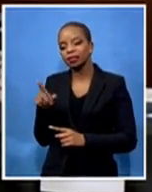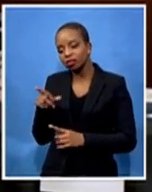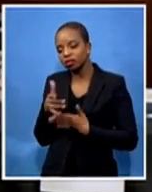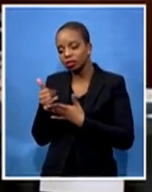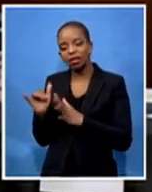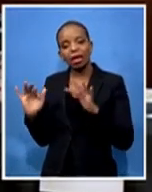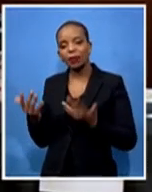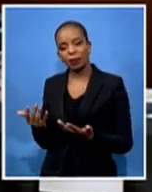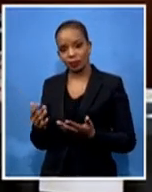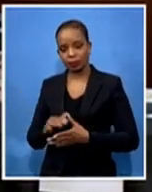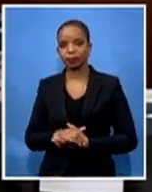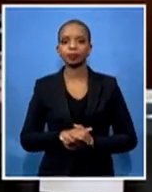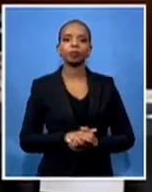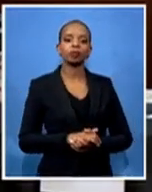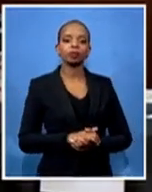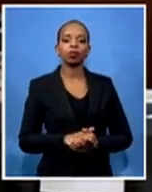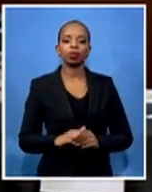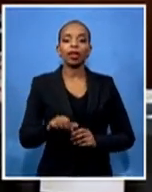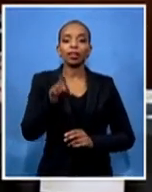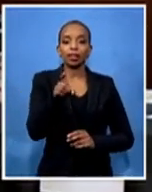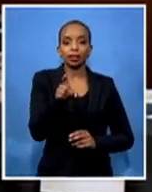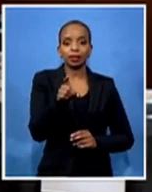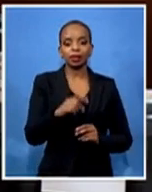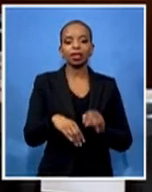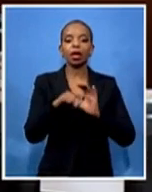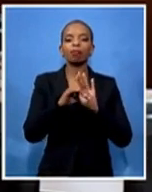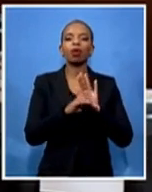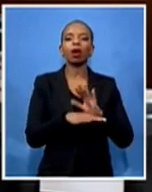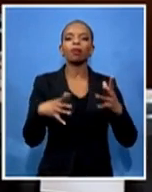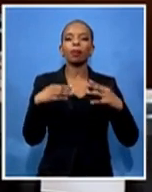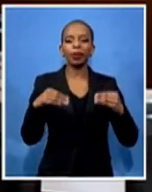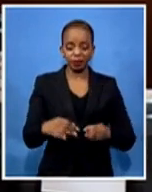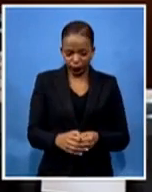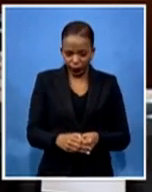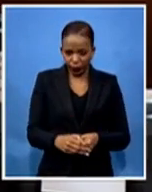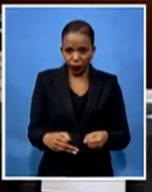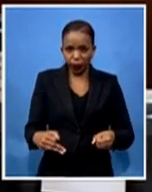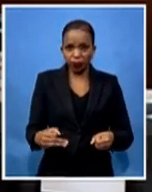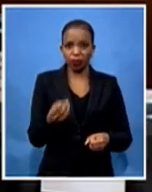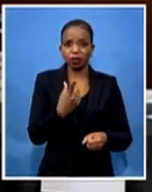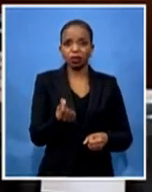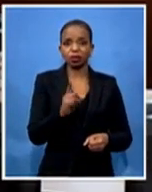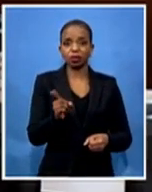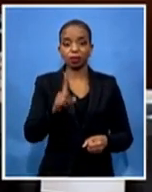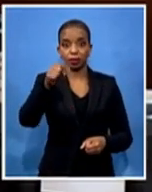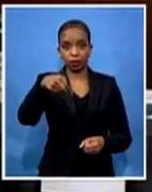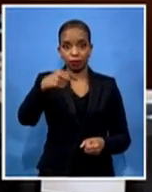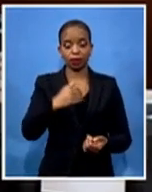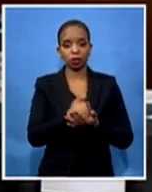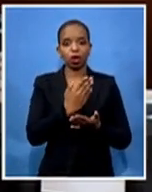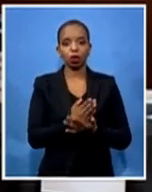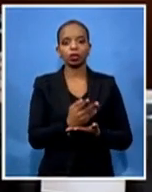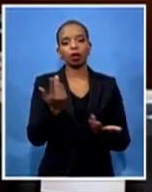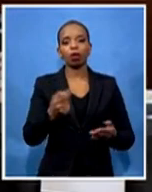SMMEs. What we're doing today, we'll be mounting a tower in our first spot. That tower will be facing the entire community of Inanda.